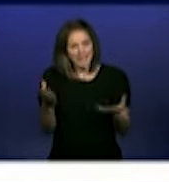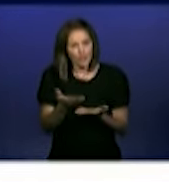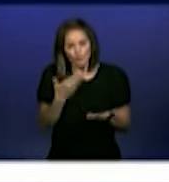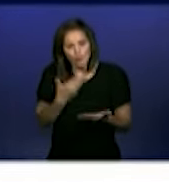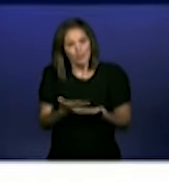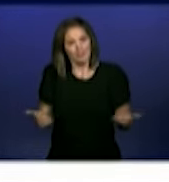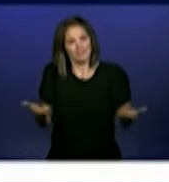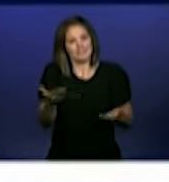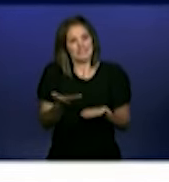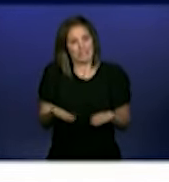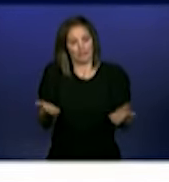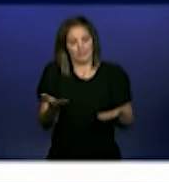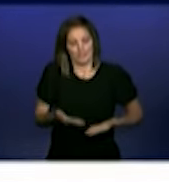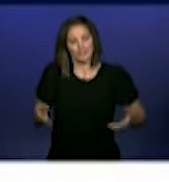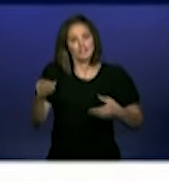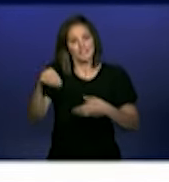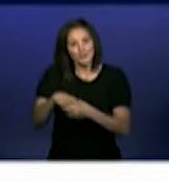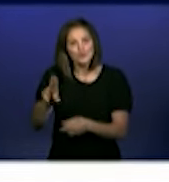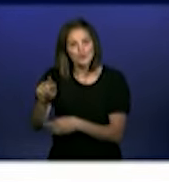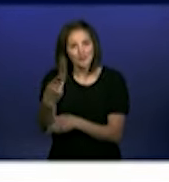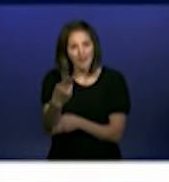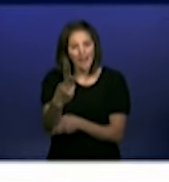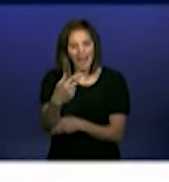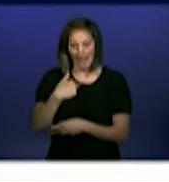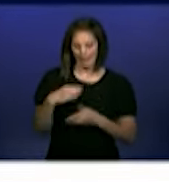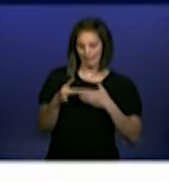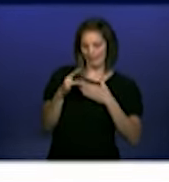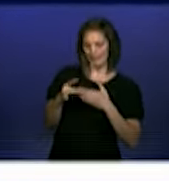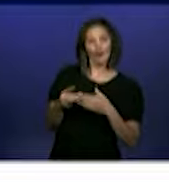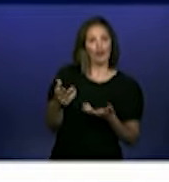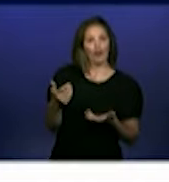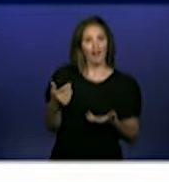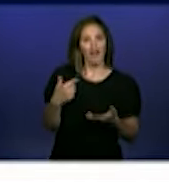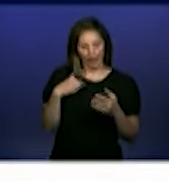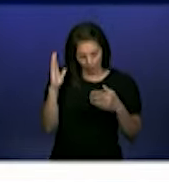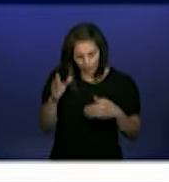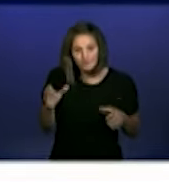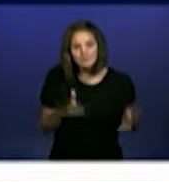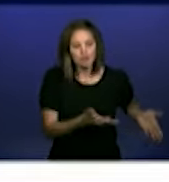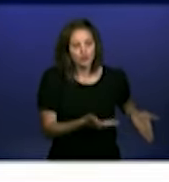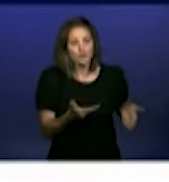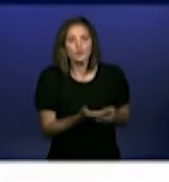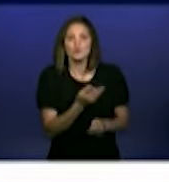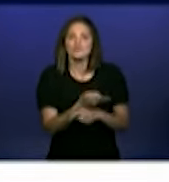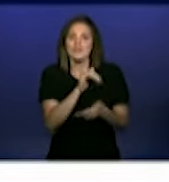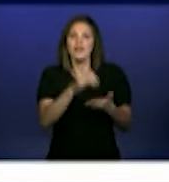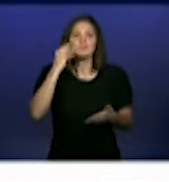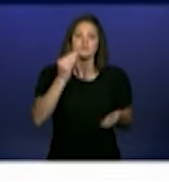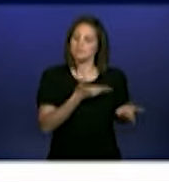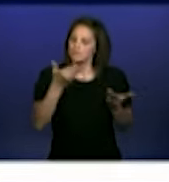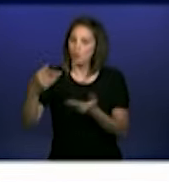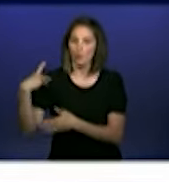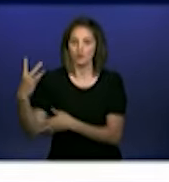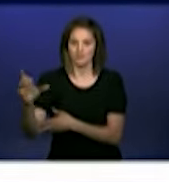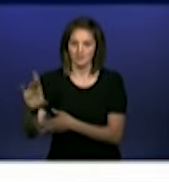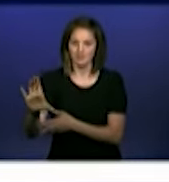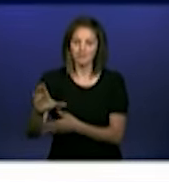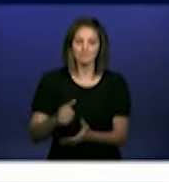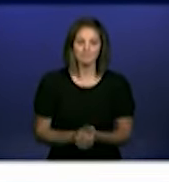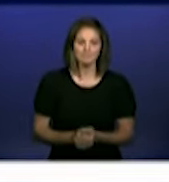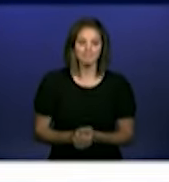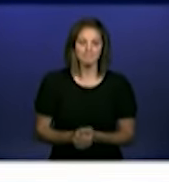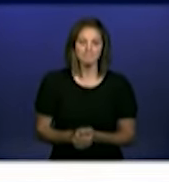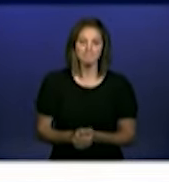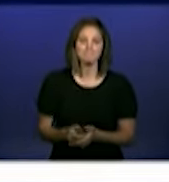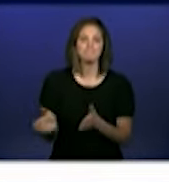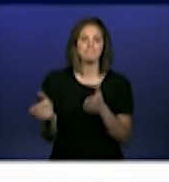of leadership that I will bring as a U.S. Senator back in Washington. Mr. Curtis, that question goes now to you. The